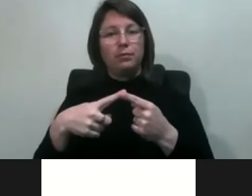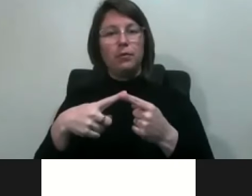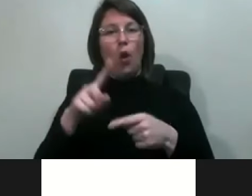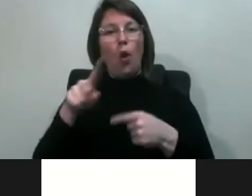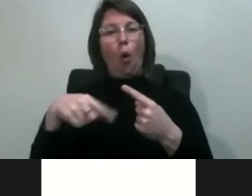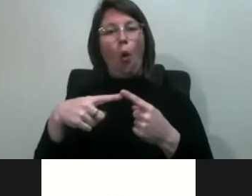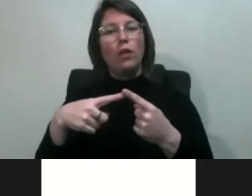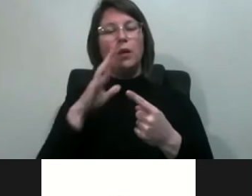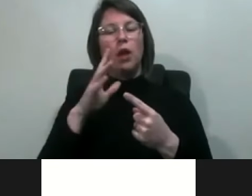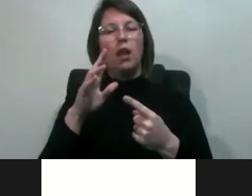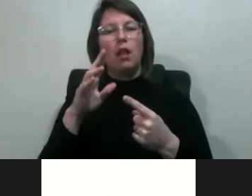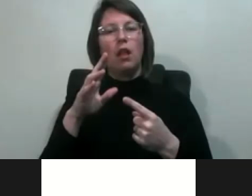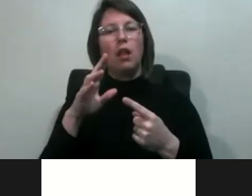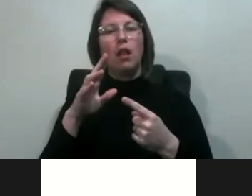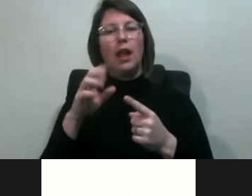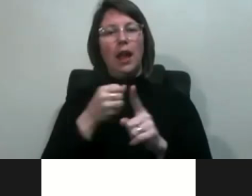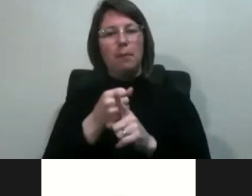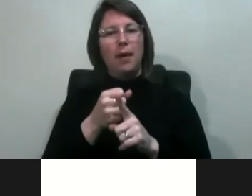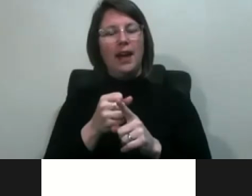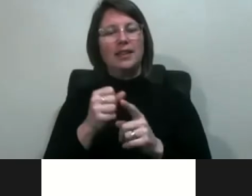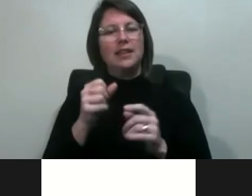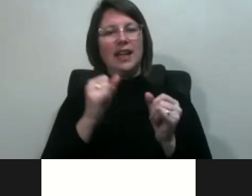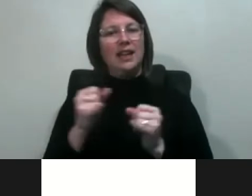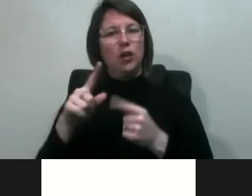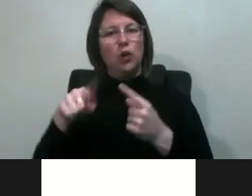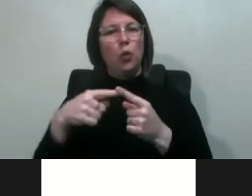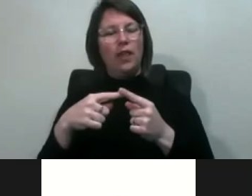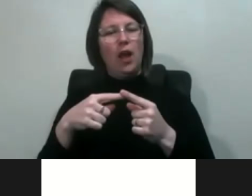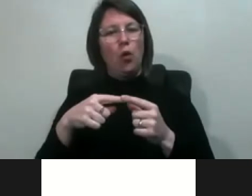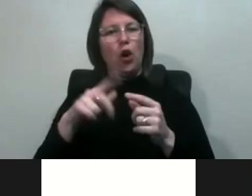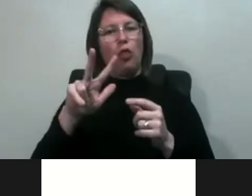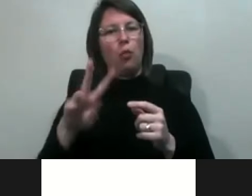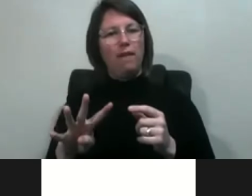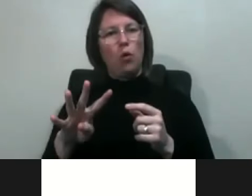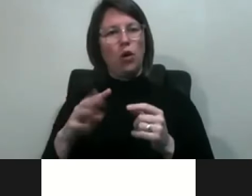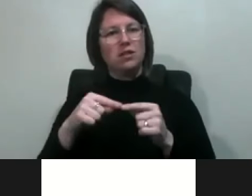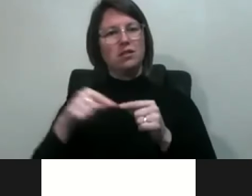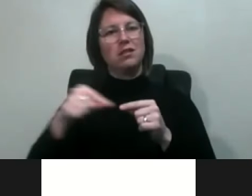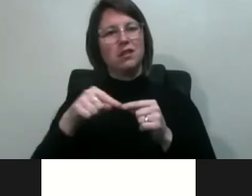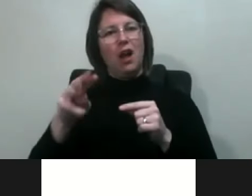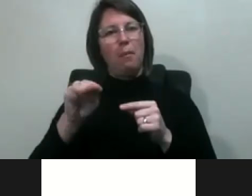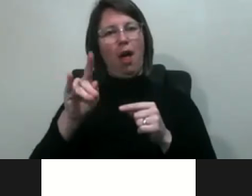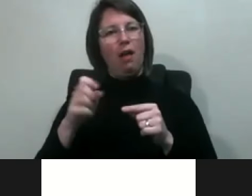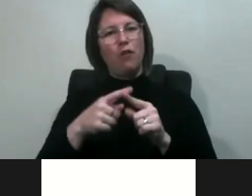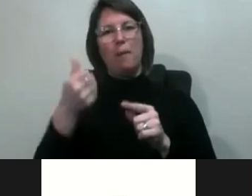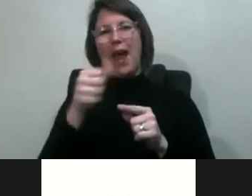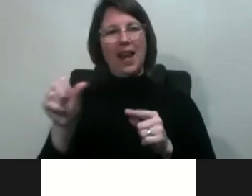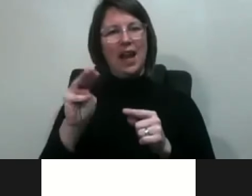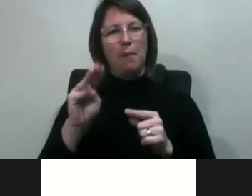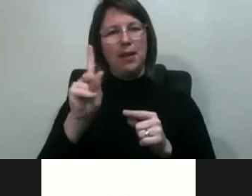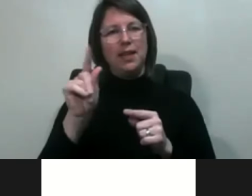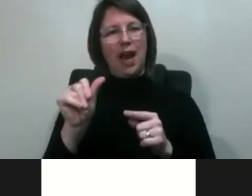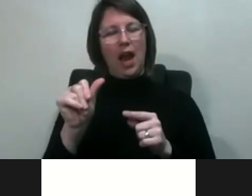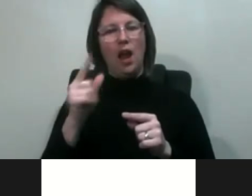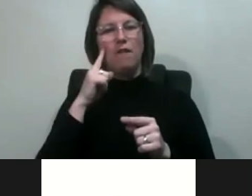this will only impact individuals who, when they were within 3/4 of any MBTA bus routes. So for example, for the